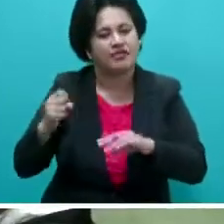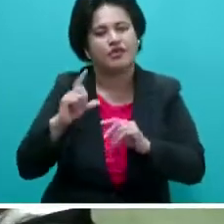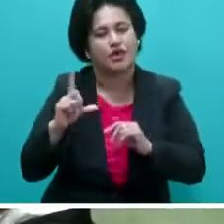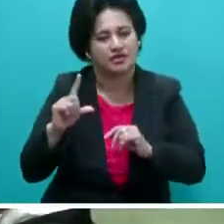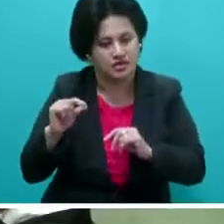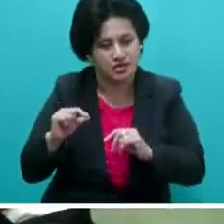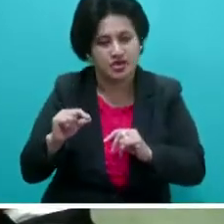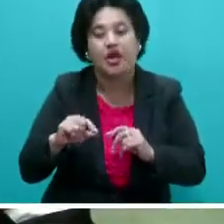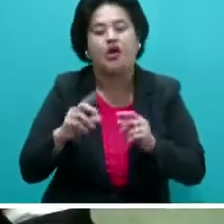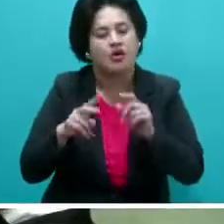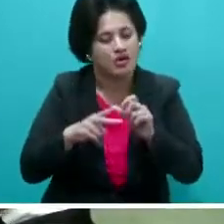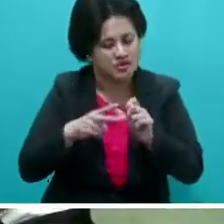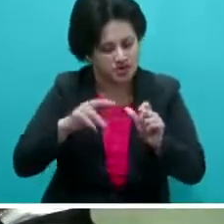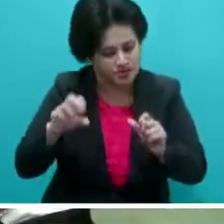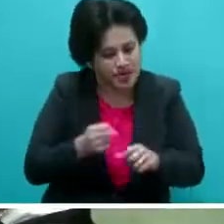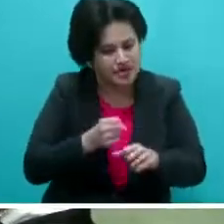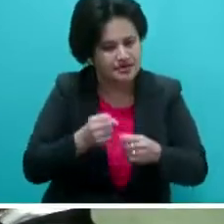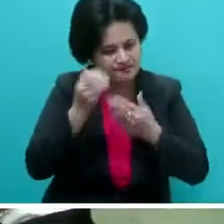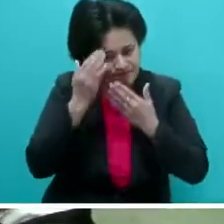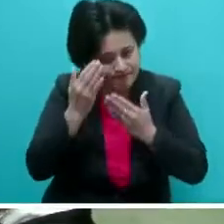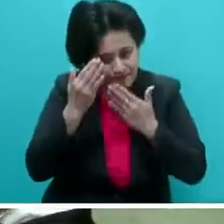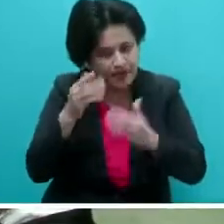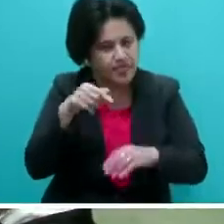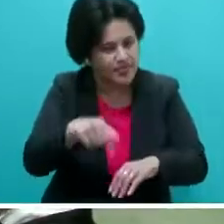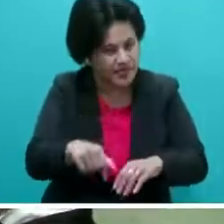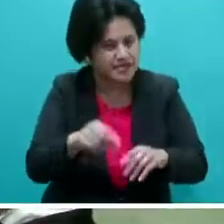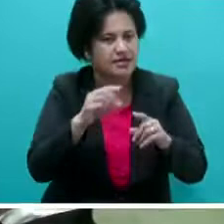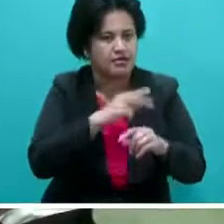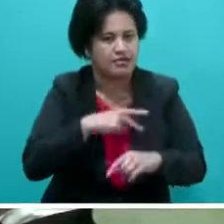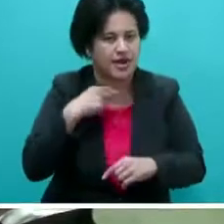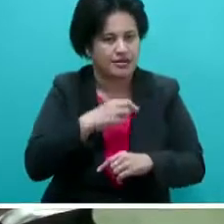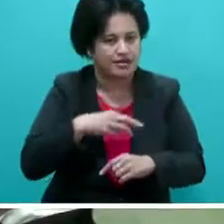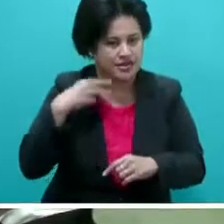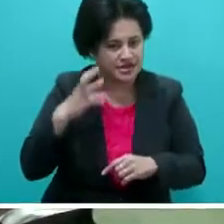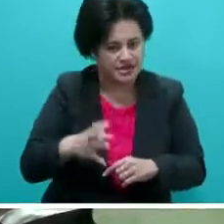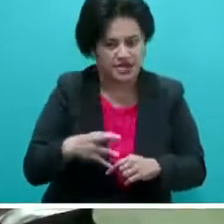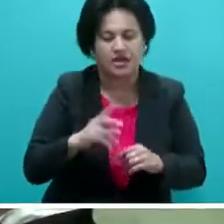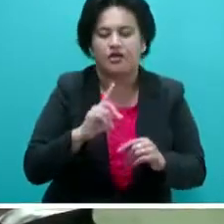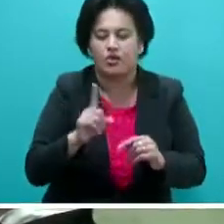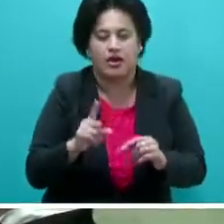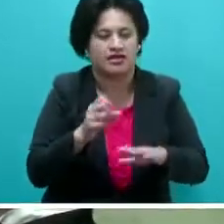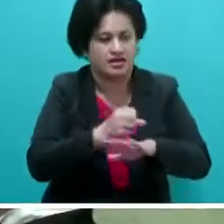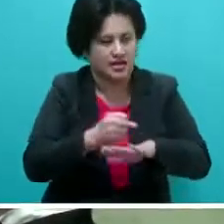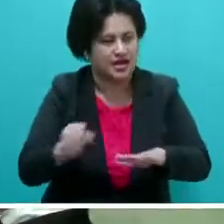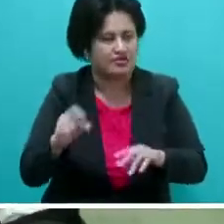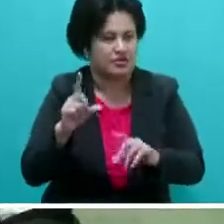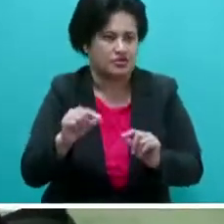this Prime Minister, we have the greatest level of development ever taken place, unprecedented.